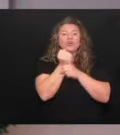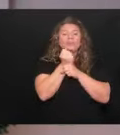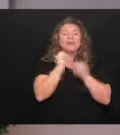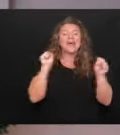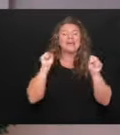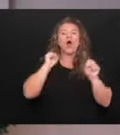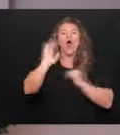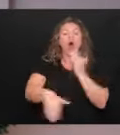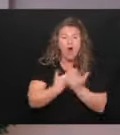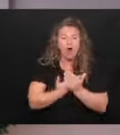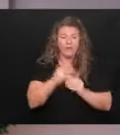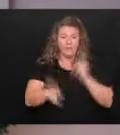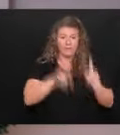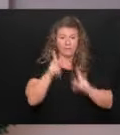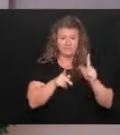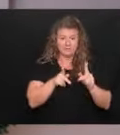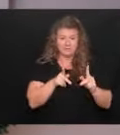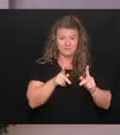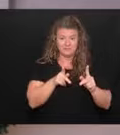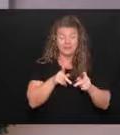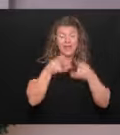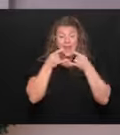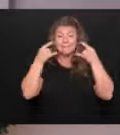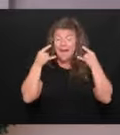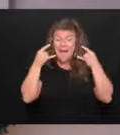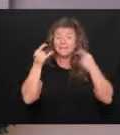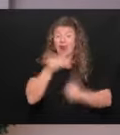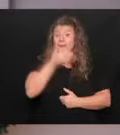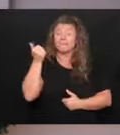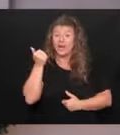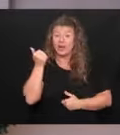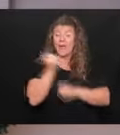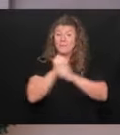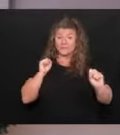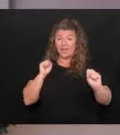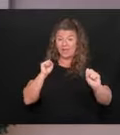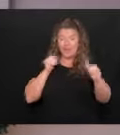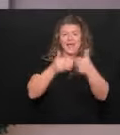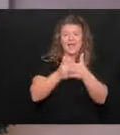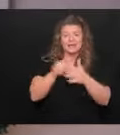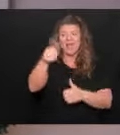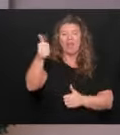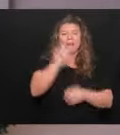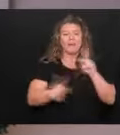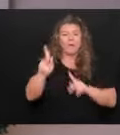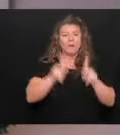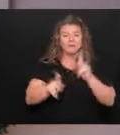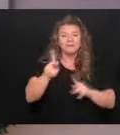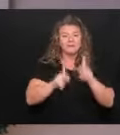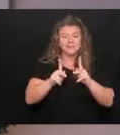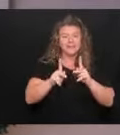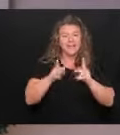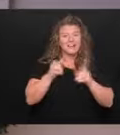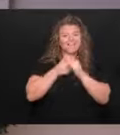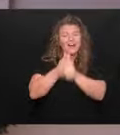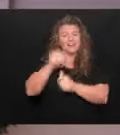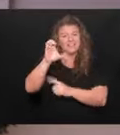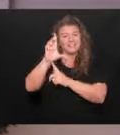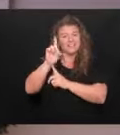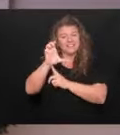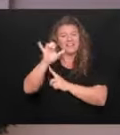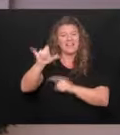environment. And masks are better at protecting you from infecting other people, per the CDC, with this